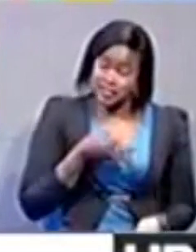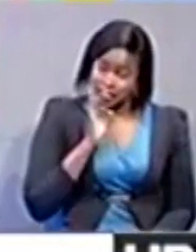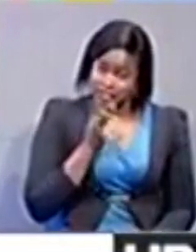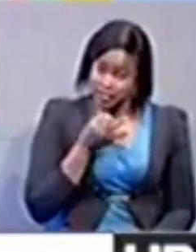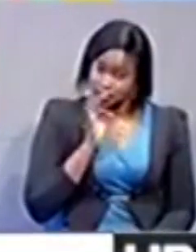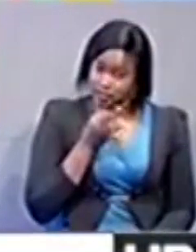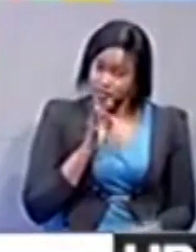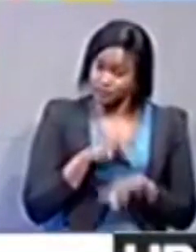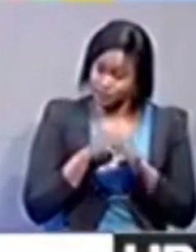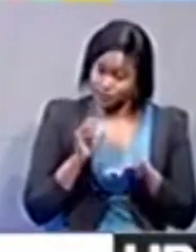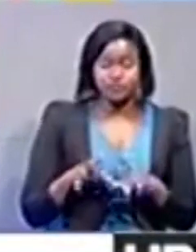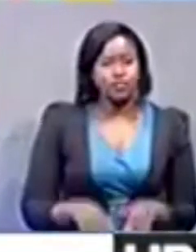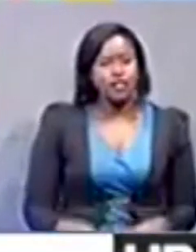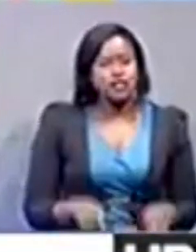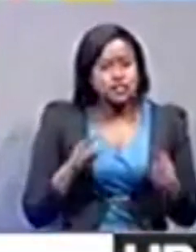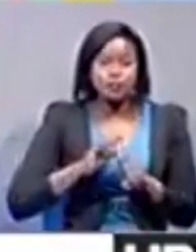It is